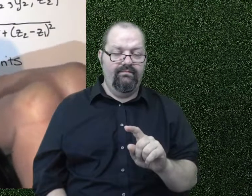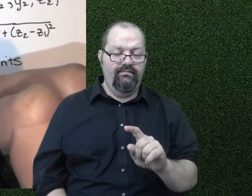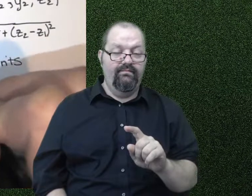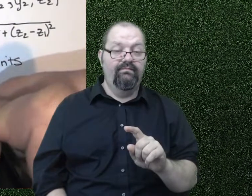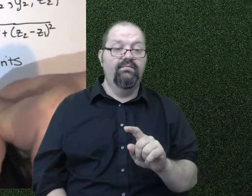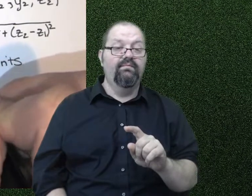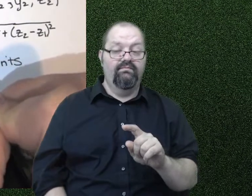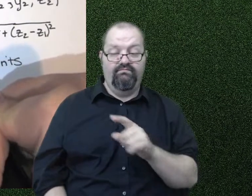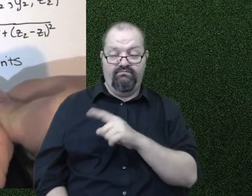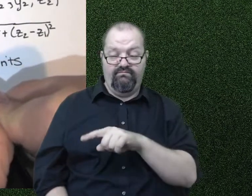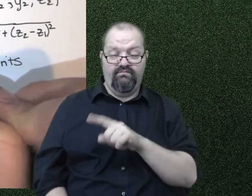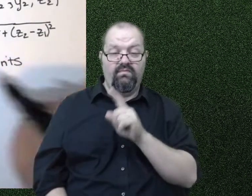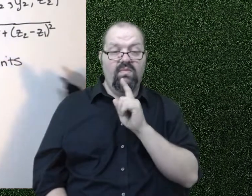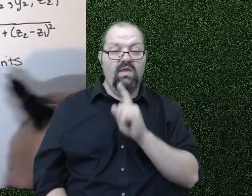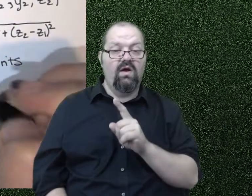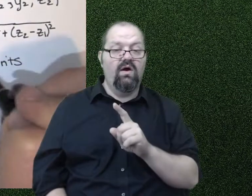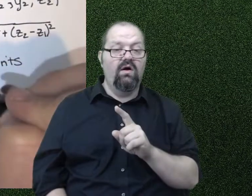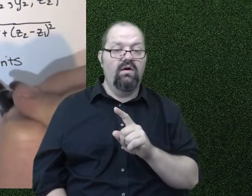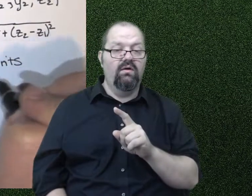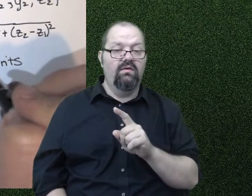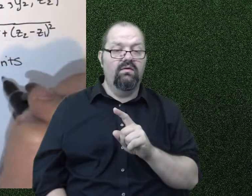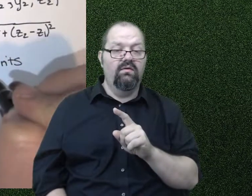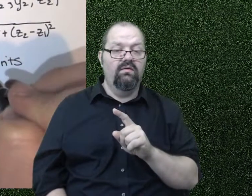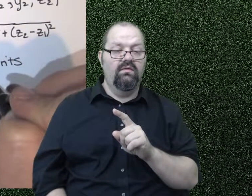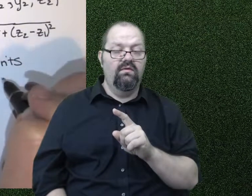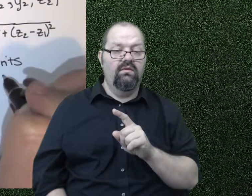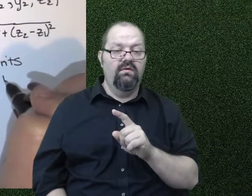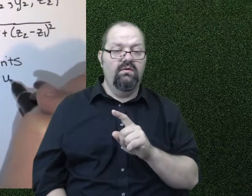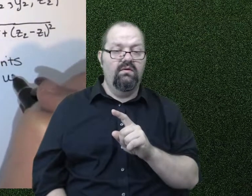that are r units